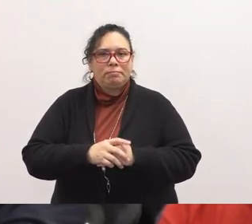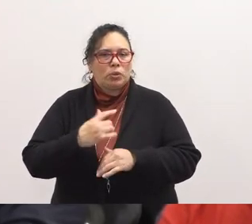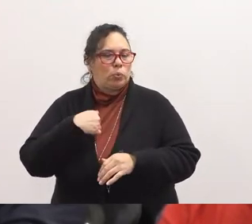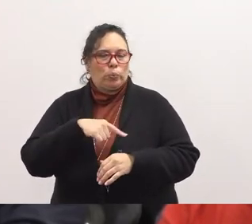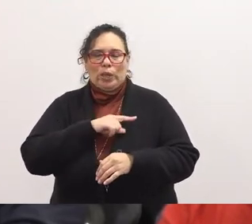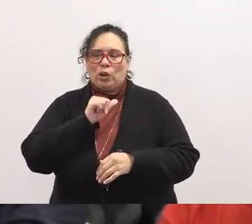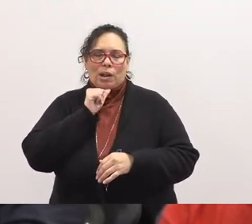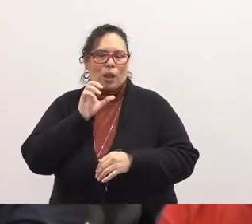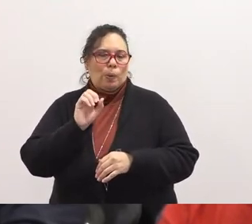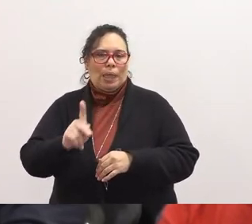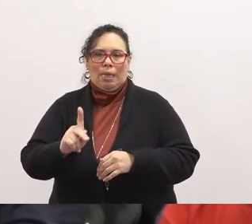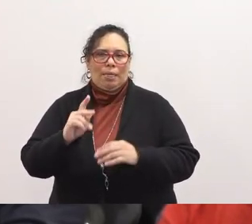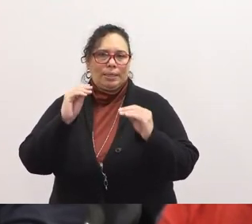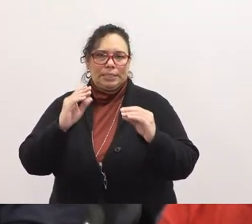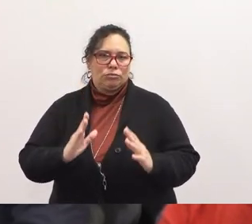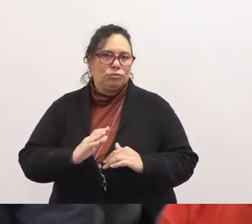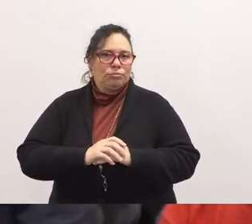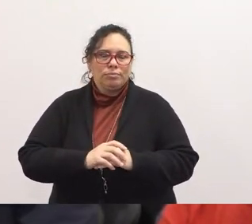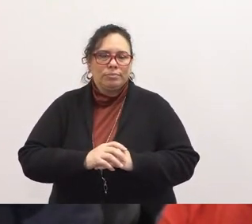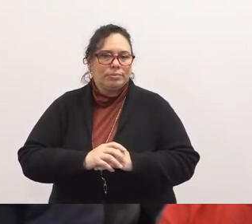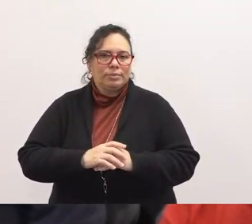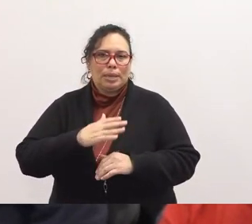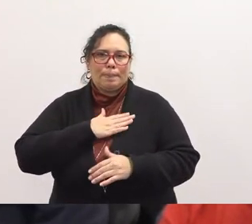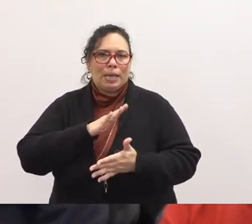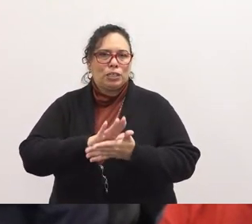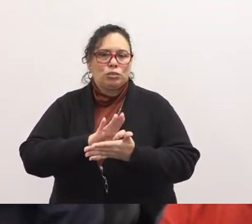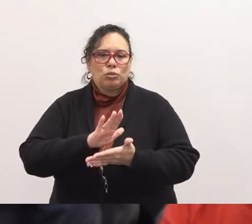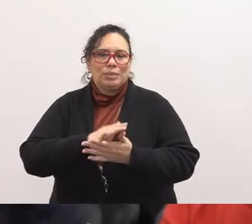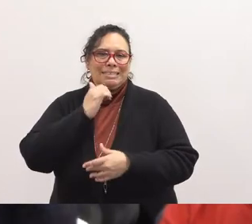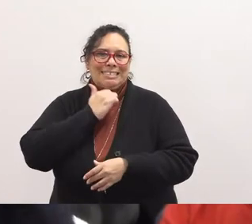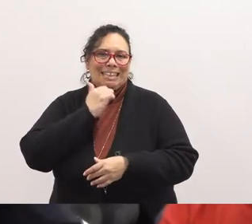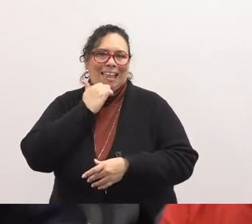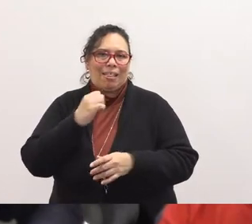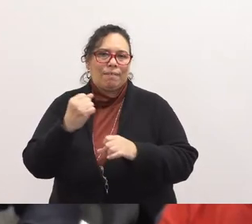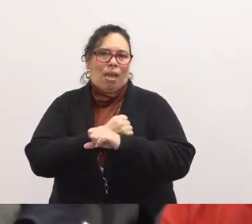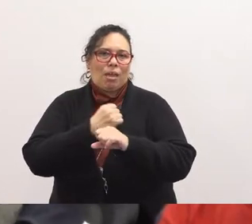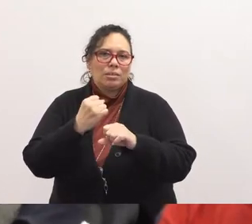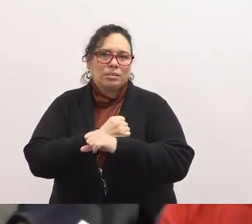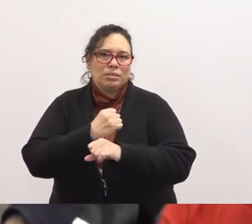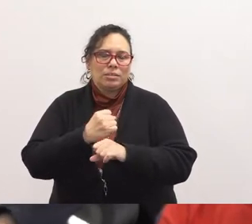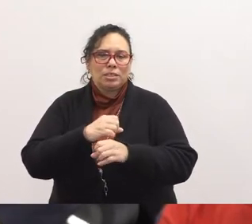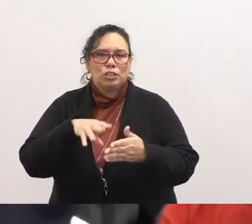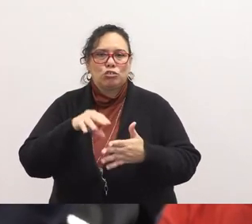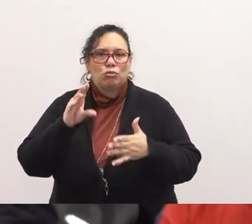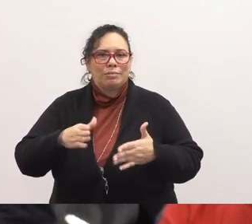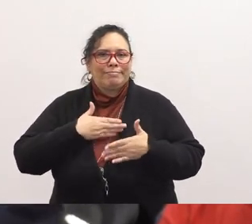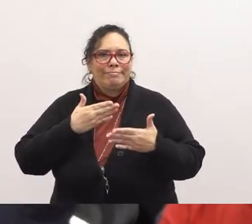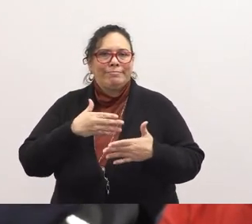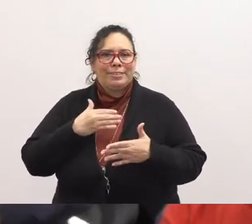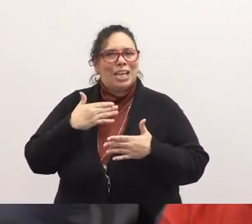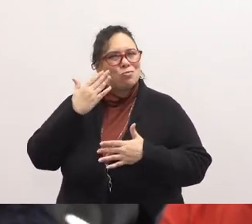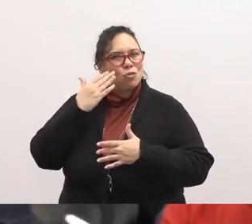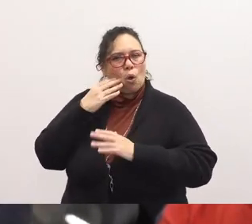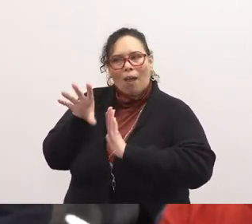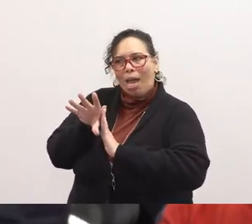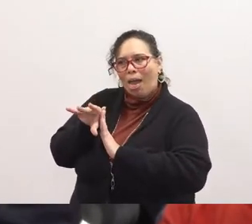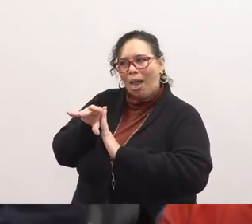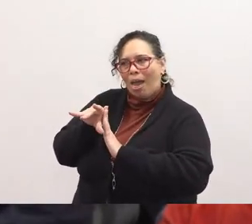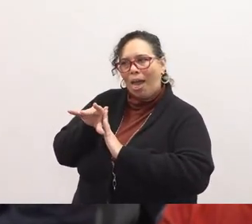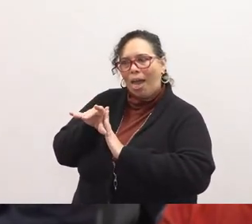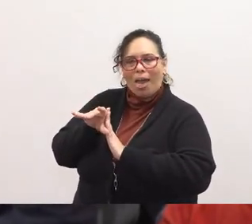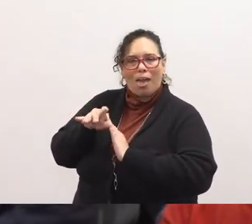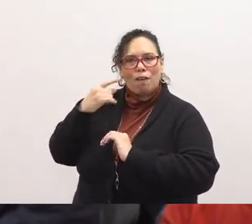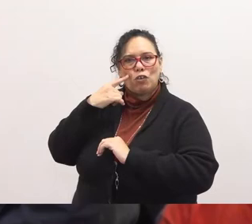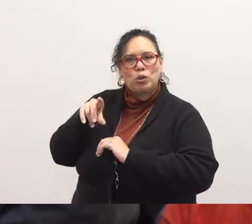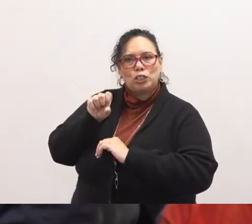okay. At my school, there are near daily fights, which students gleefully film and post on social media. Staff